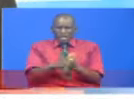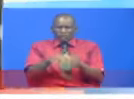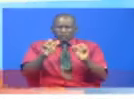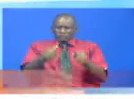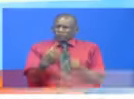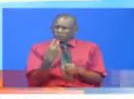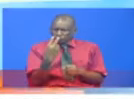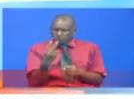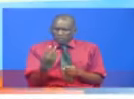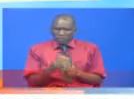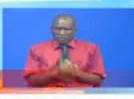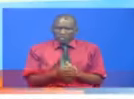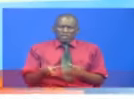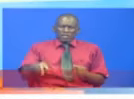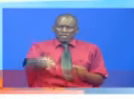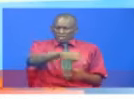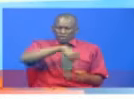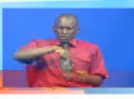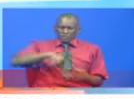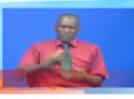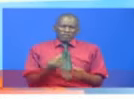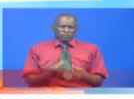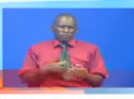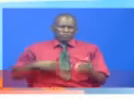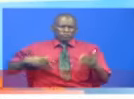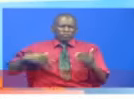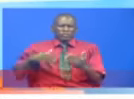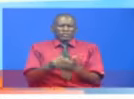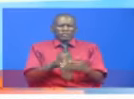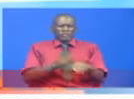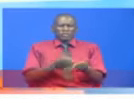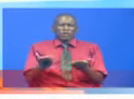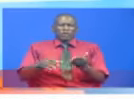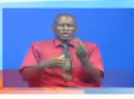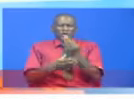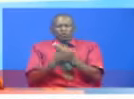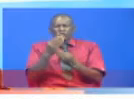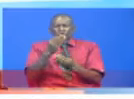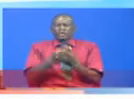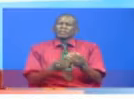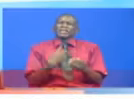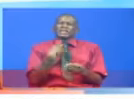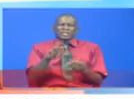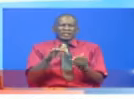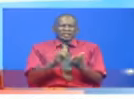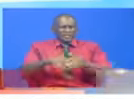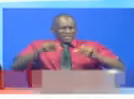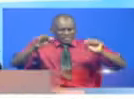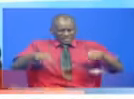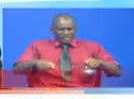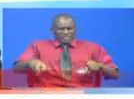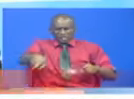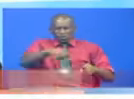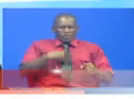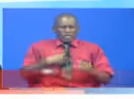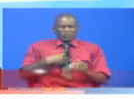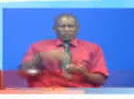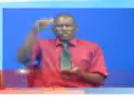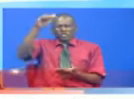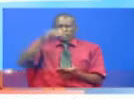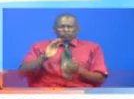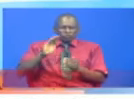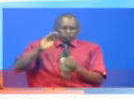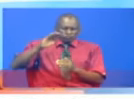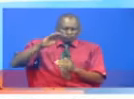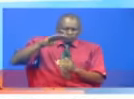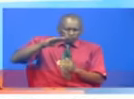see ourselves at a point where we can comfortably at some point say, yes, we have flattened the curve and we're there. But